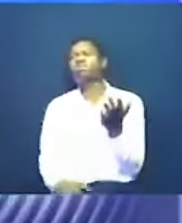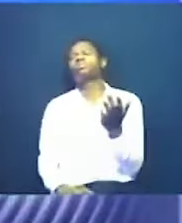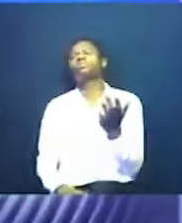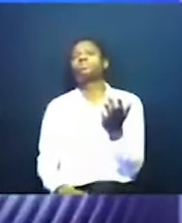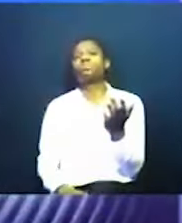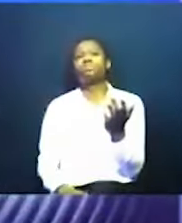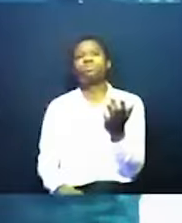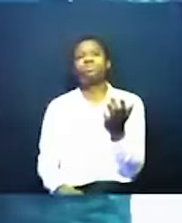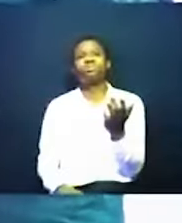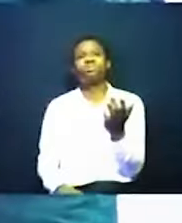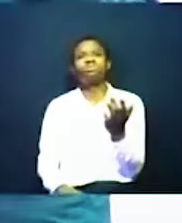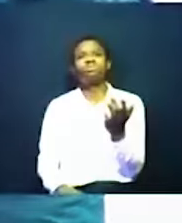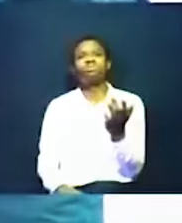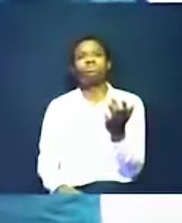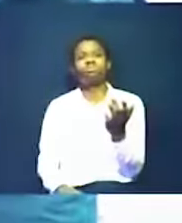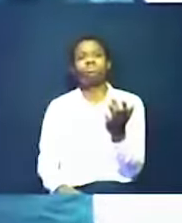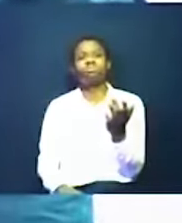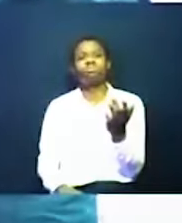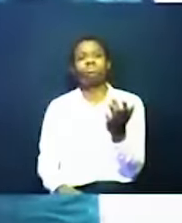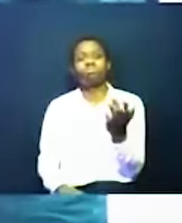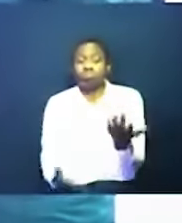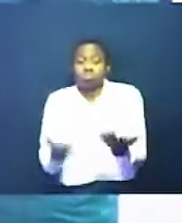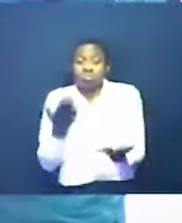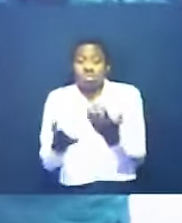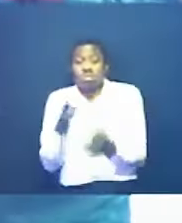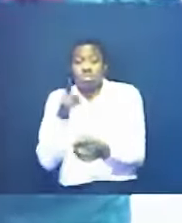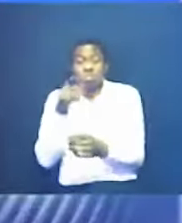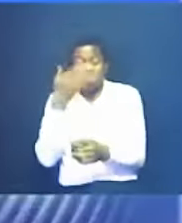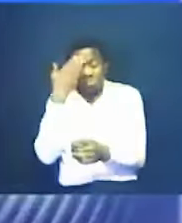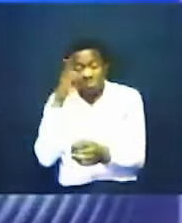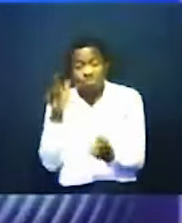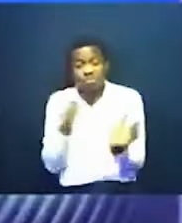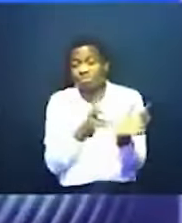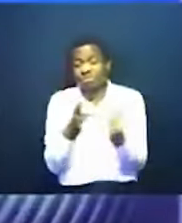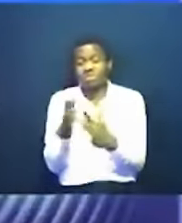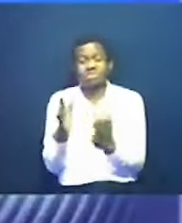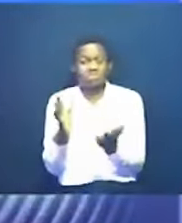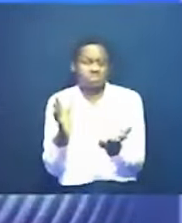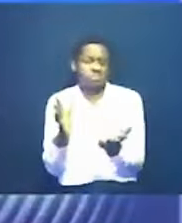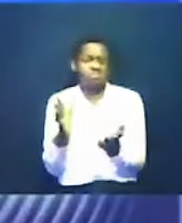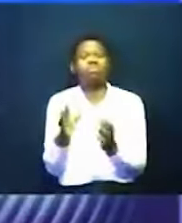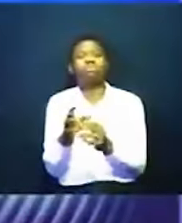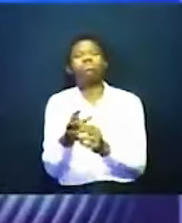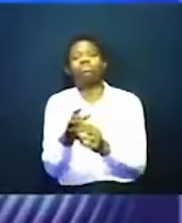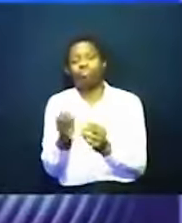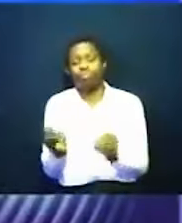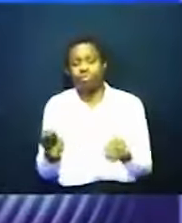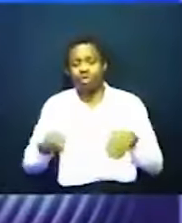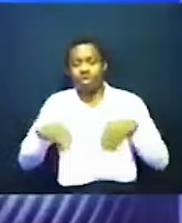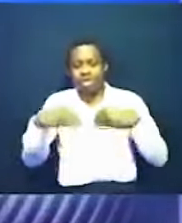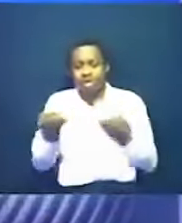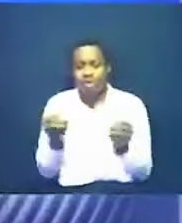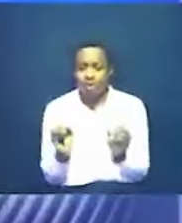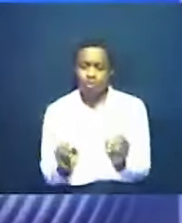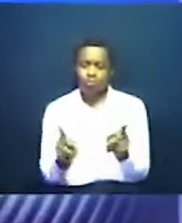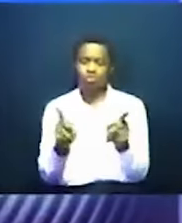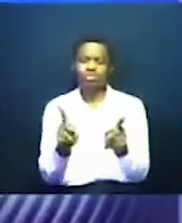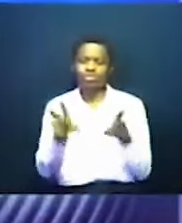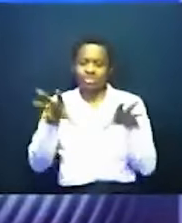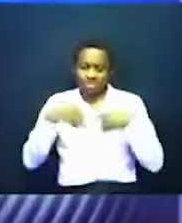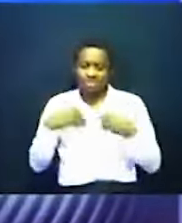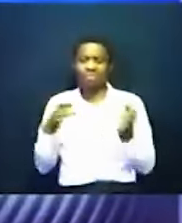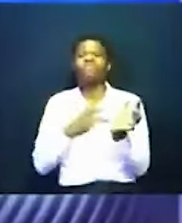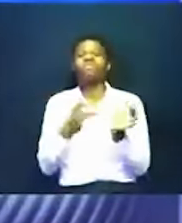Christ. Maybe you are here, you don't know Jesus. I want to give you the opportunity to give your life to